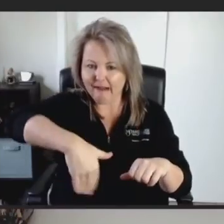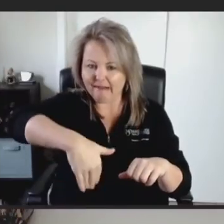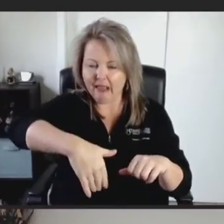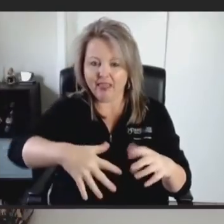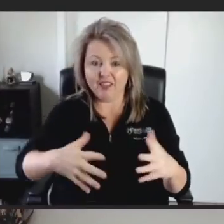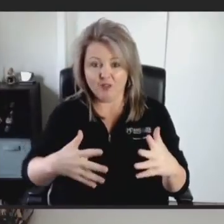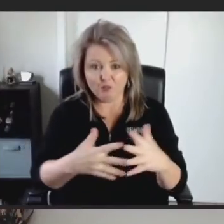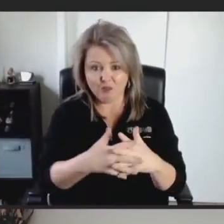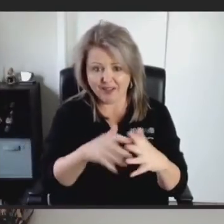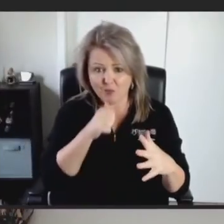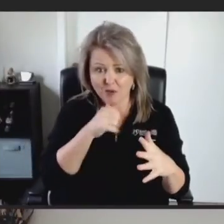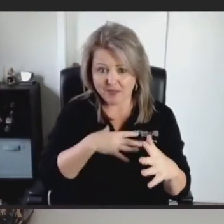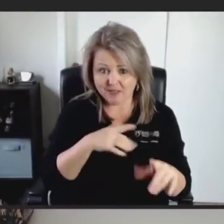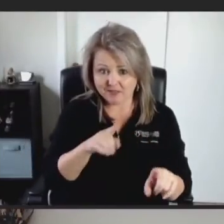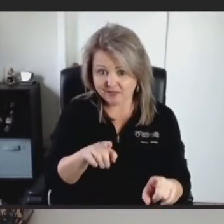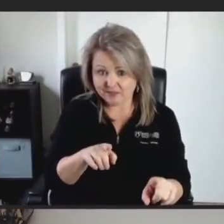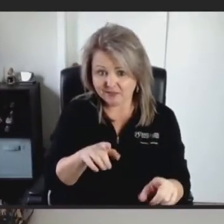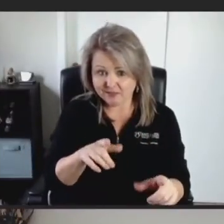for example?